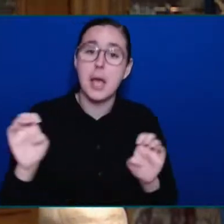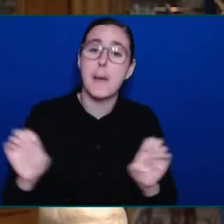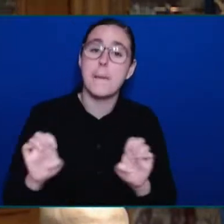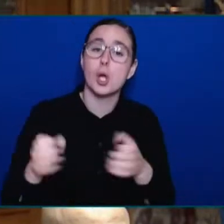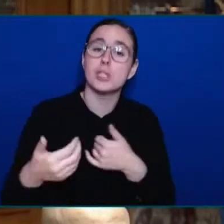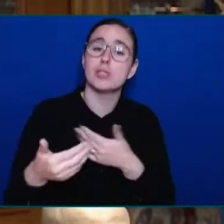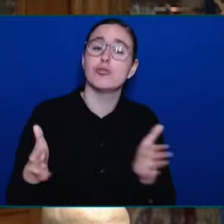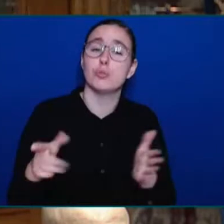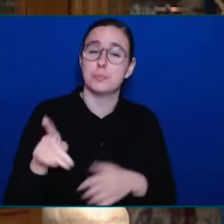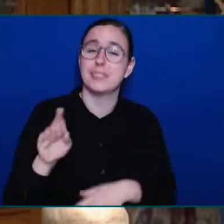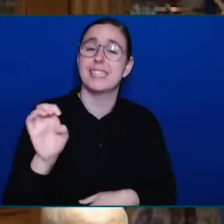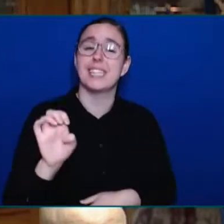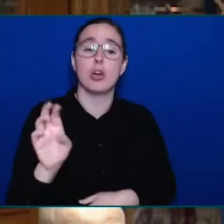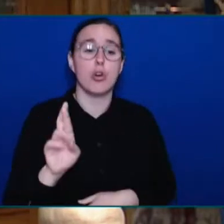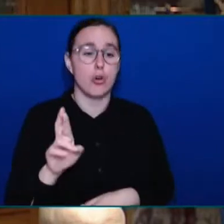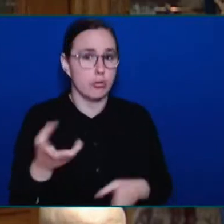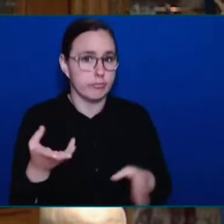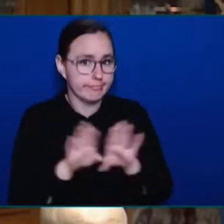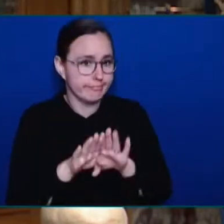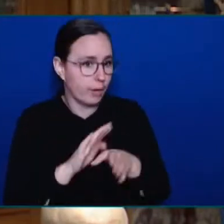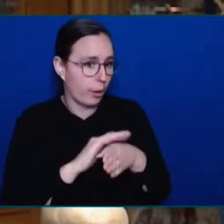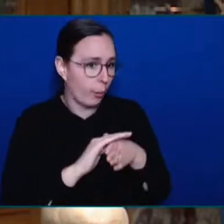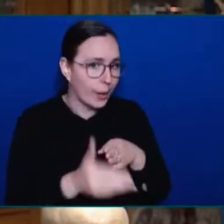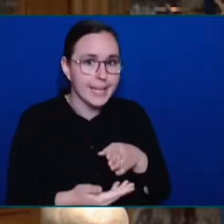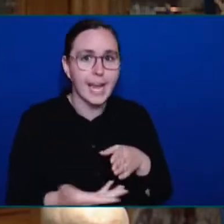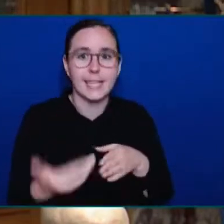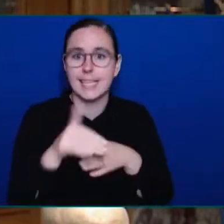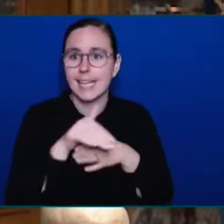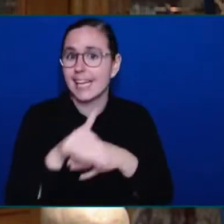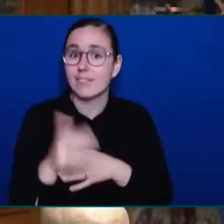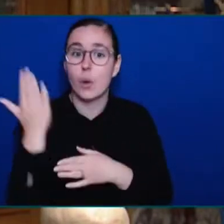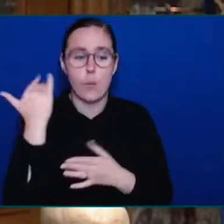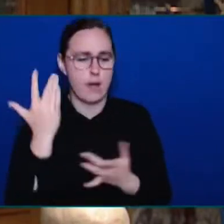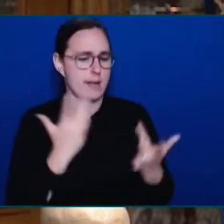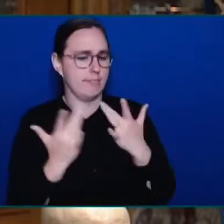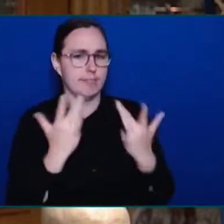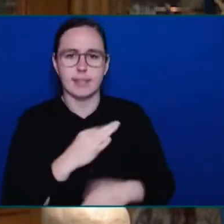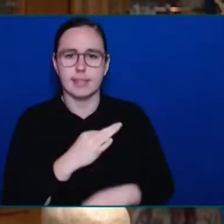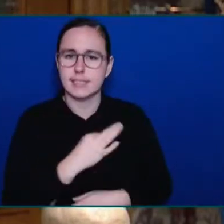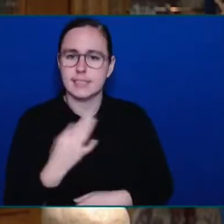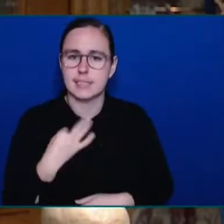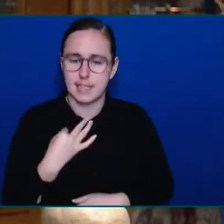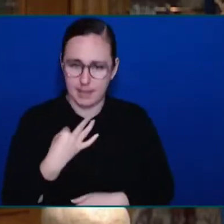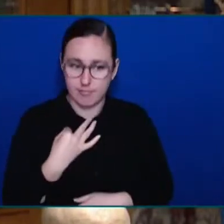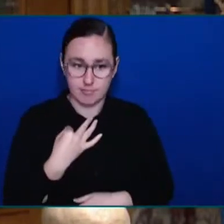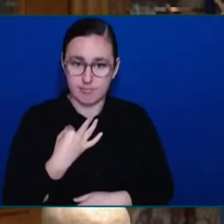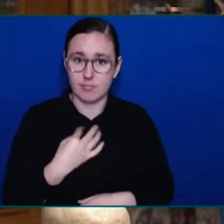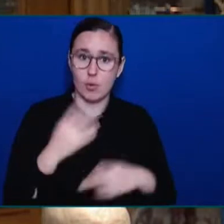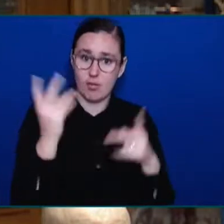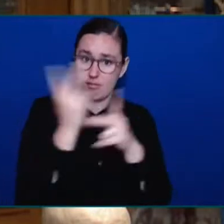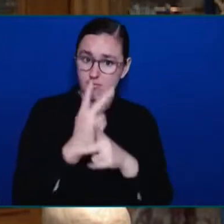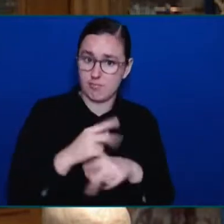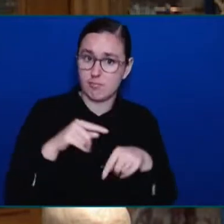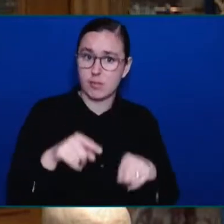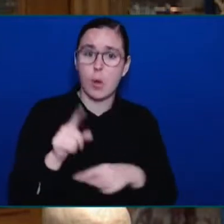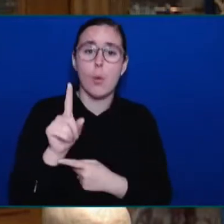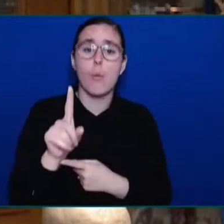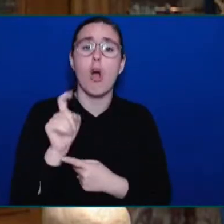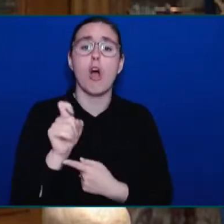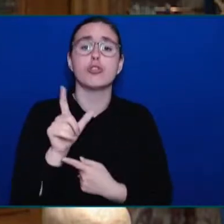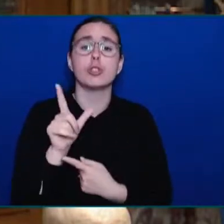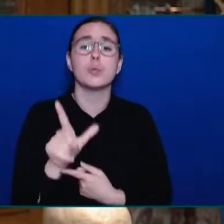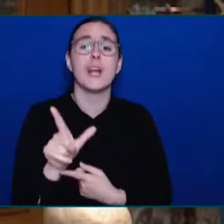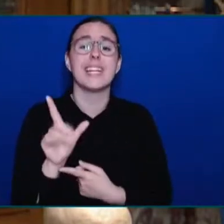problem. We ran the numbers, 126 ER closures this year. The healthcare system is in